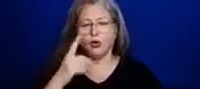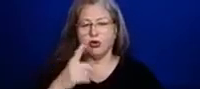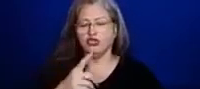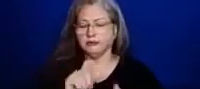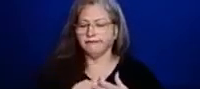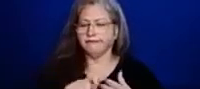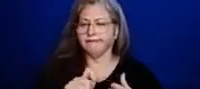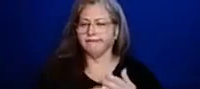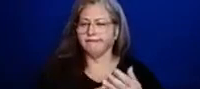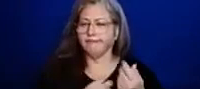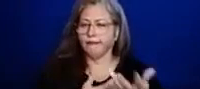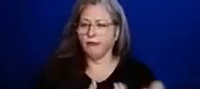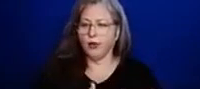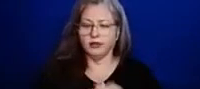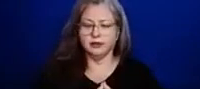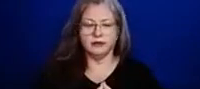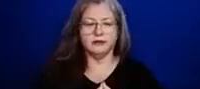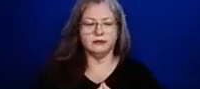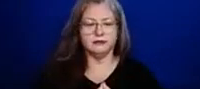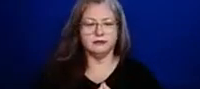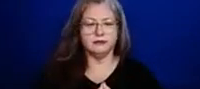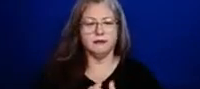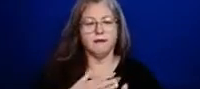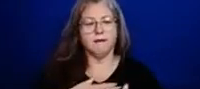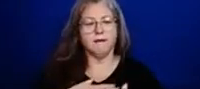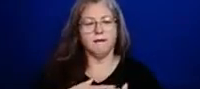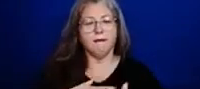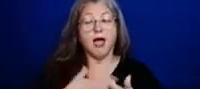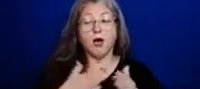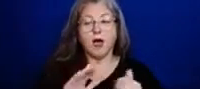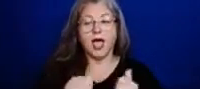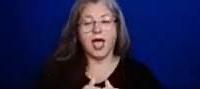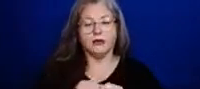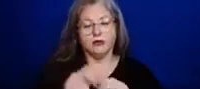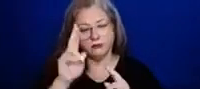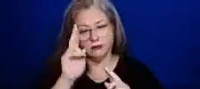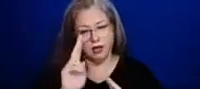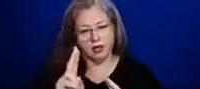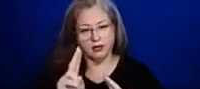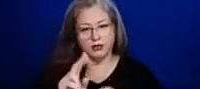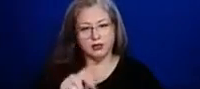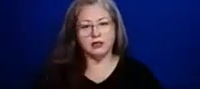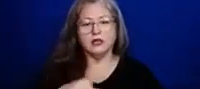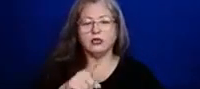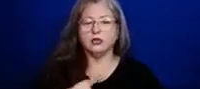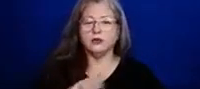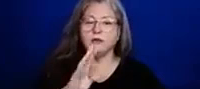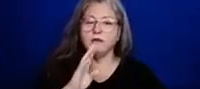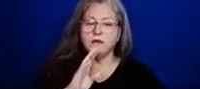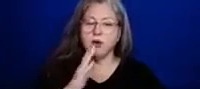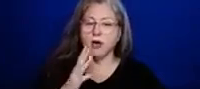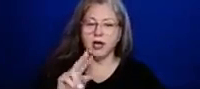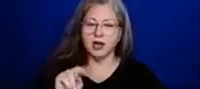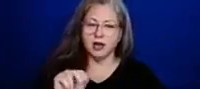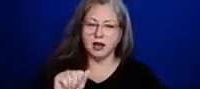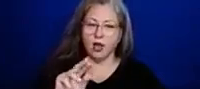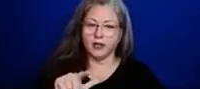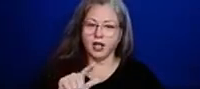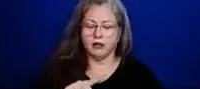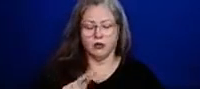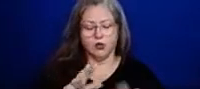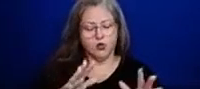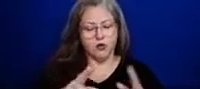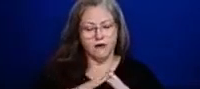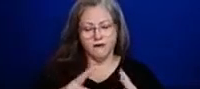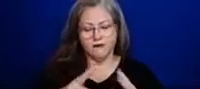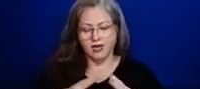poet. And this is just a homage. And she spoke Nahuatl. She was a